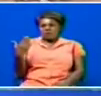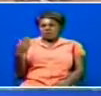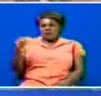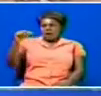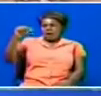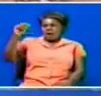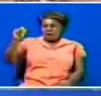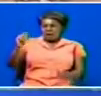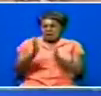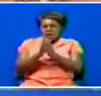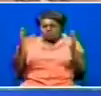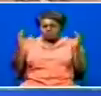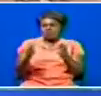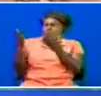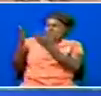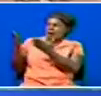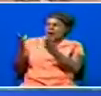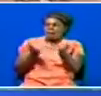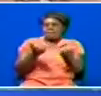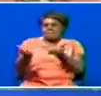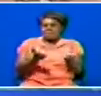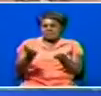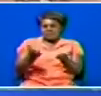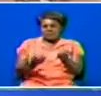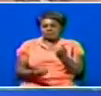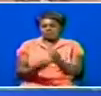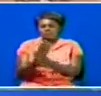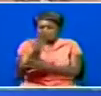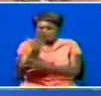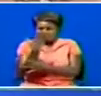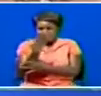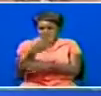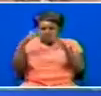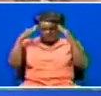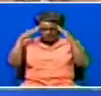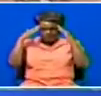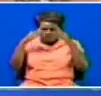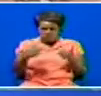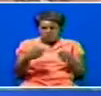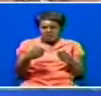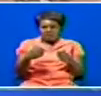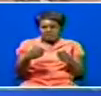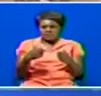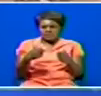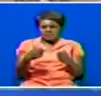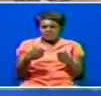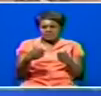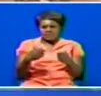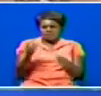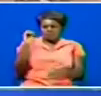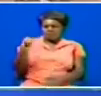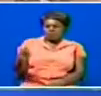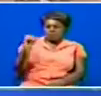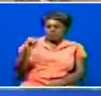Agan and his team, who engage in the business of manufacturing, their main form of currency is garbage